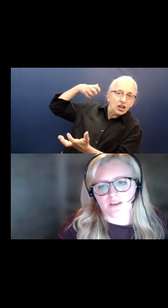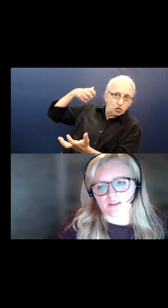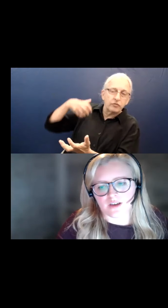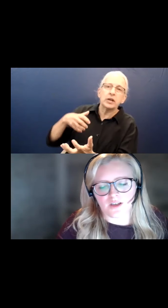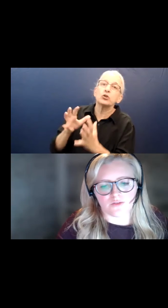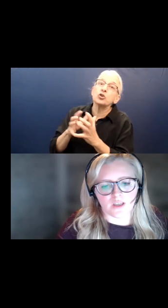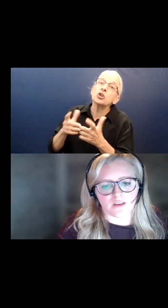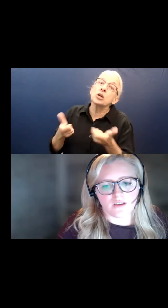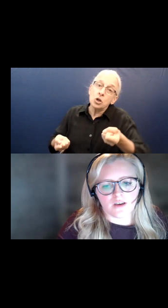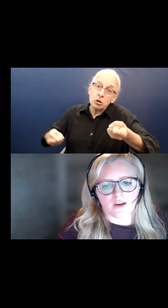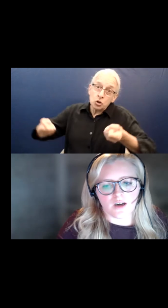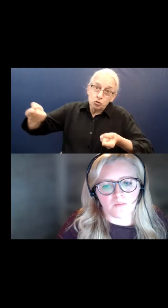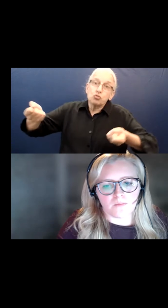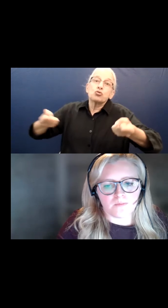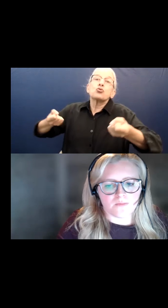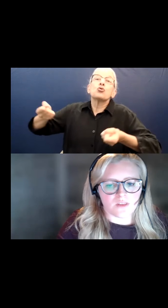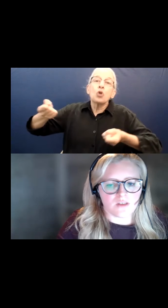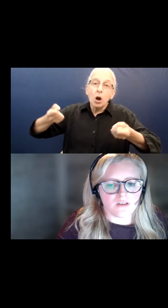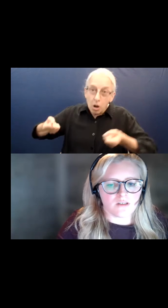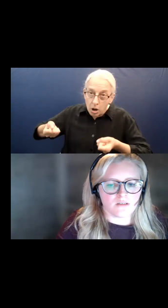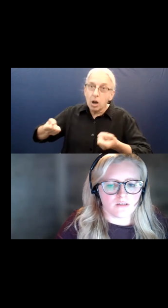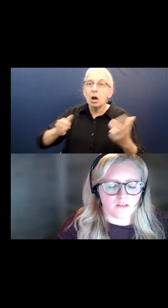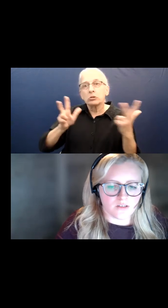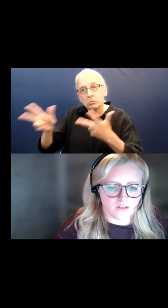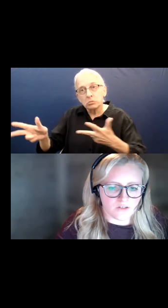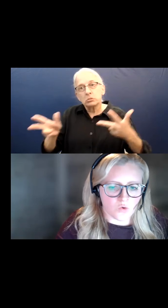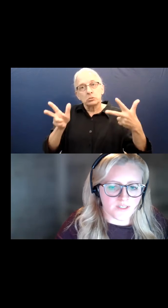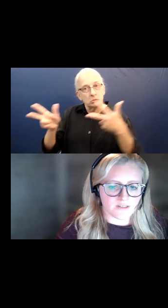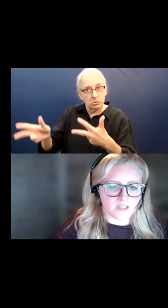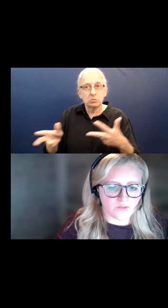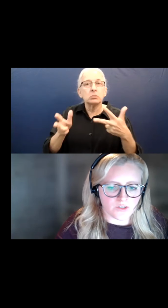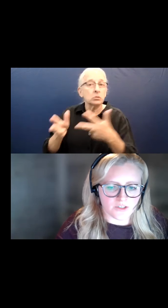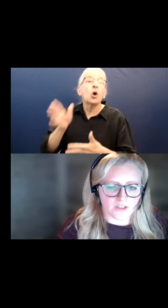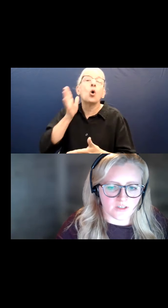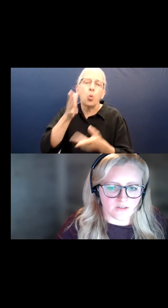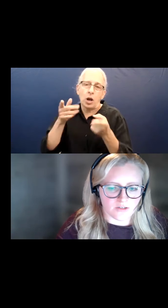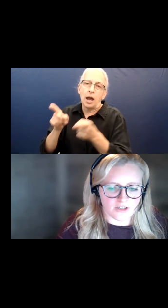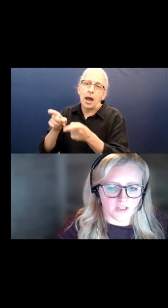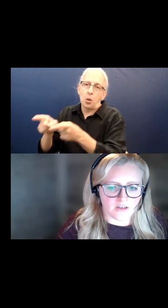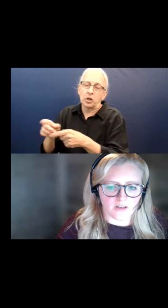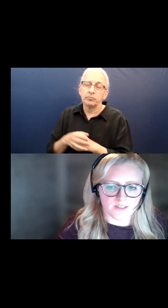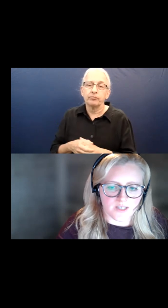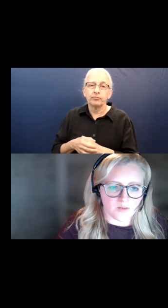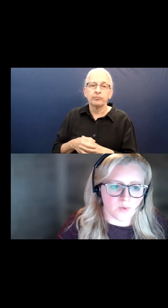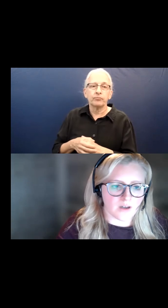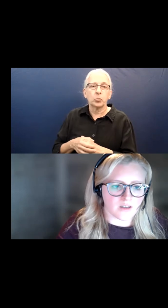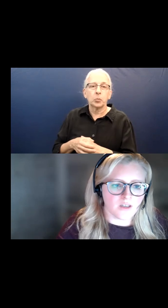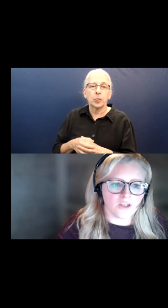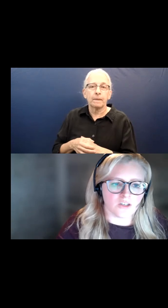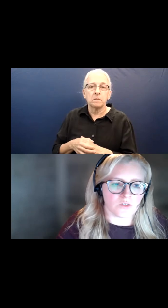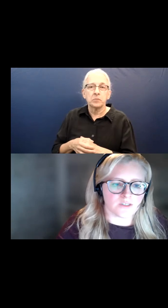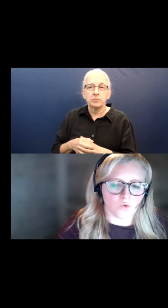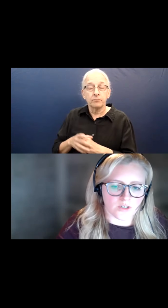traffic, that kind of thing. The noise levels during construction are set